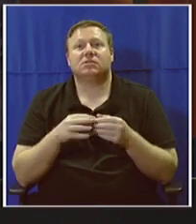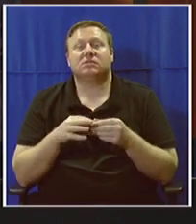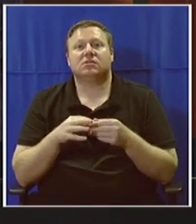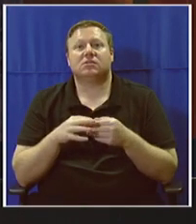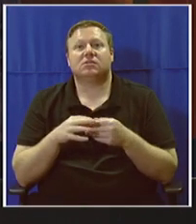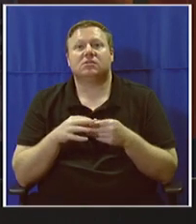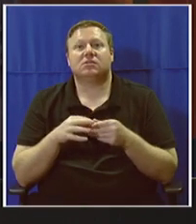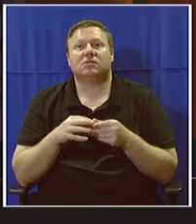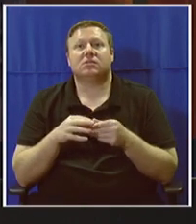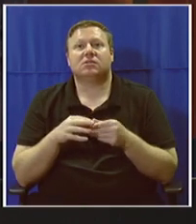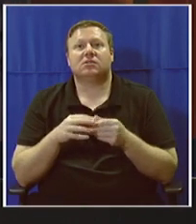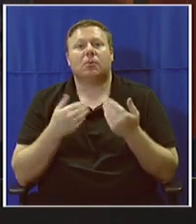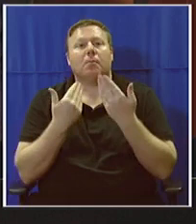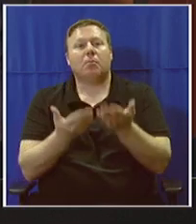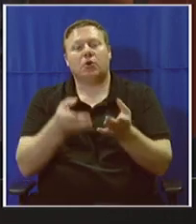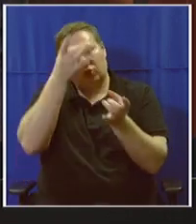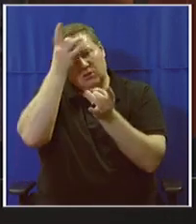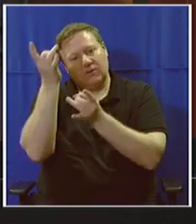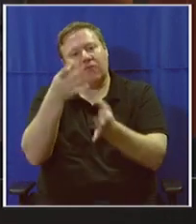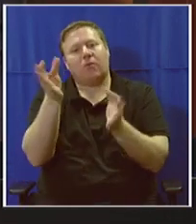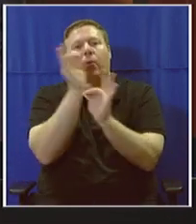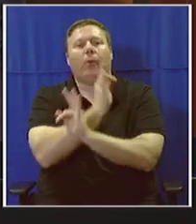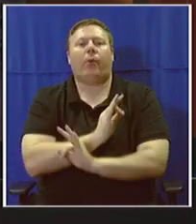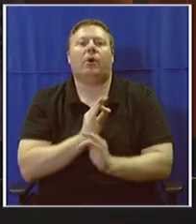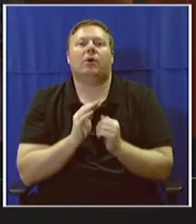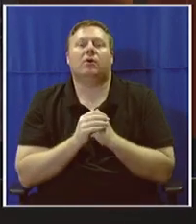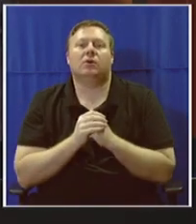dealing with motions without notice.